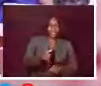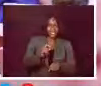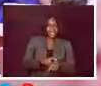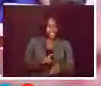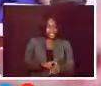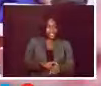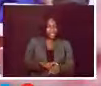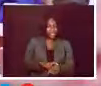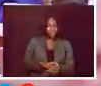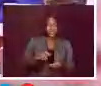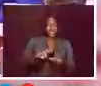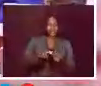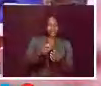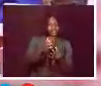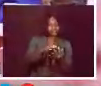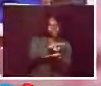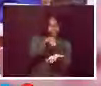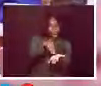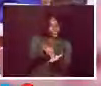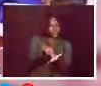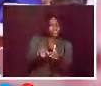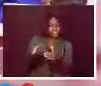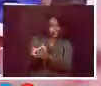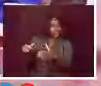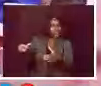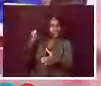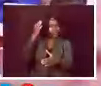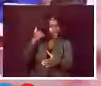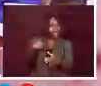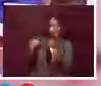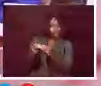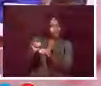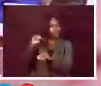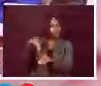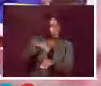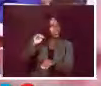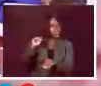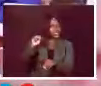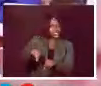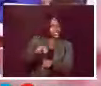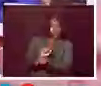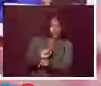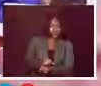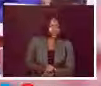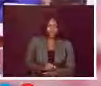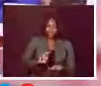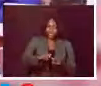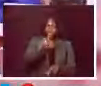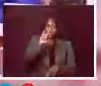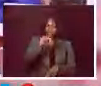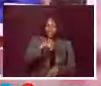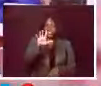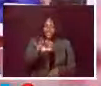the middle, you give it to the majority because they have more members to cater for. So even though it was 0.25, we gave